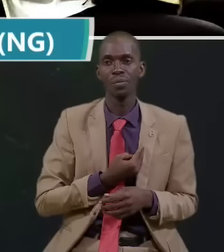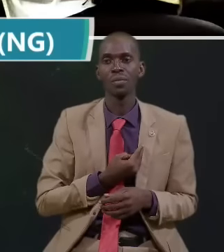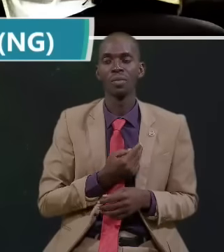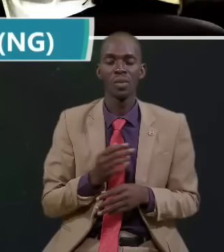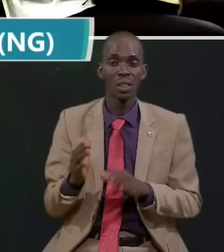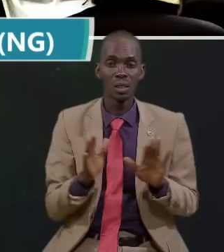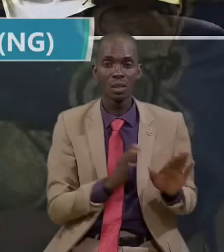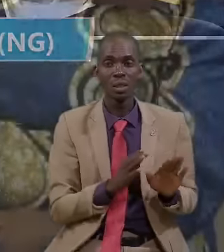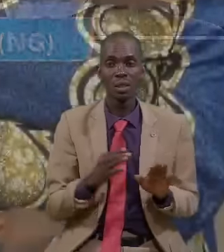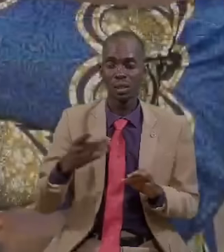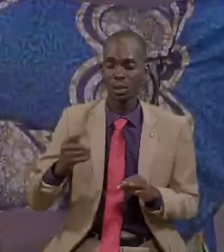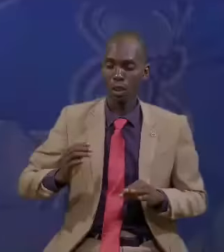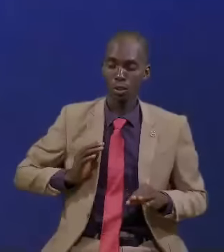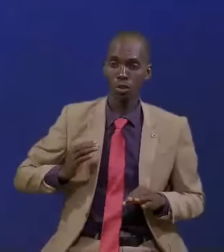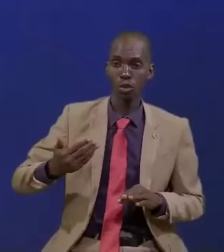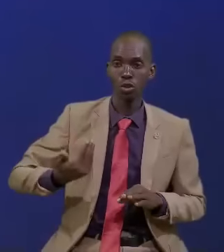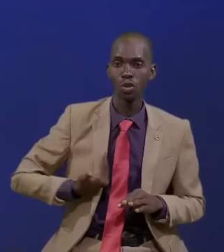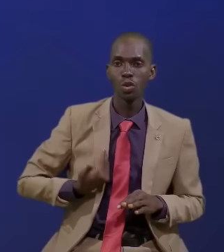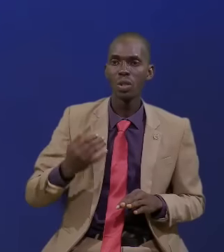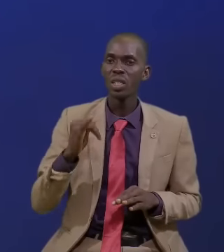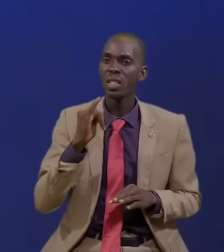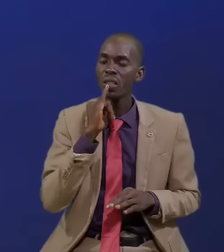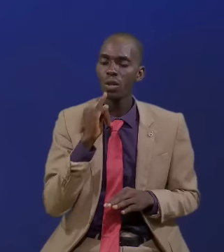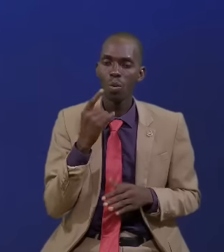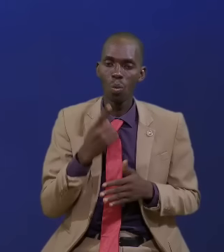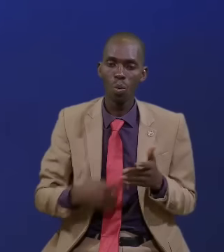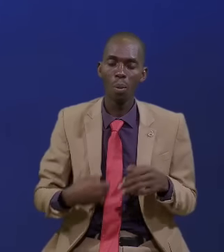that feels. When you feel